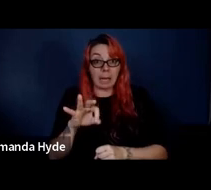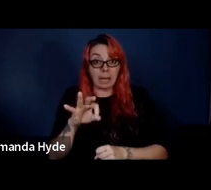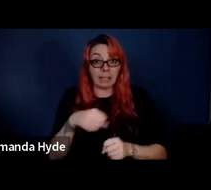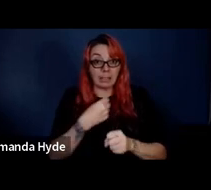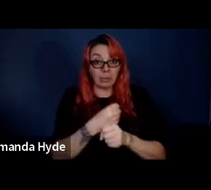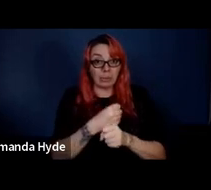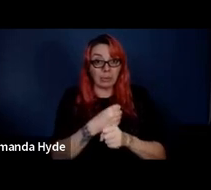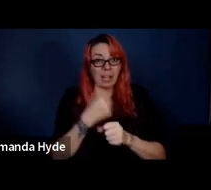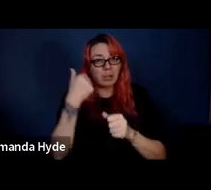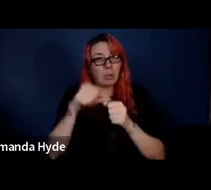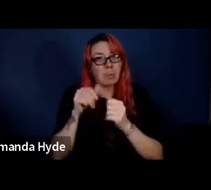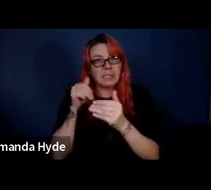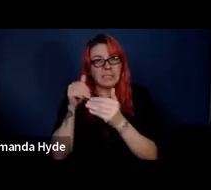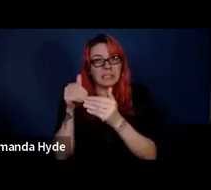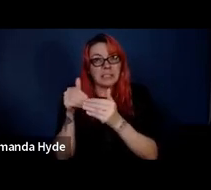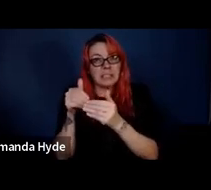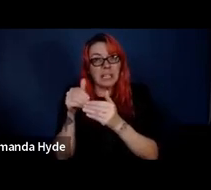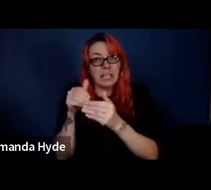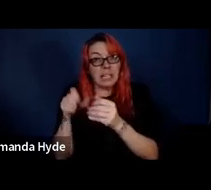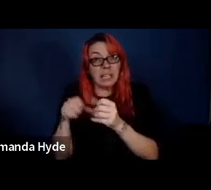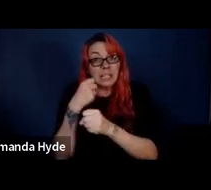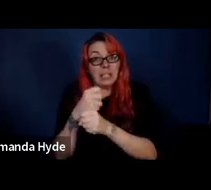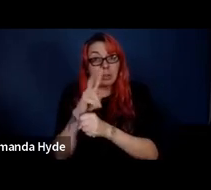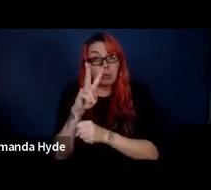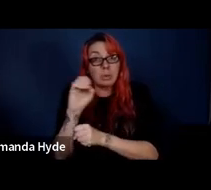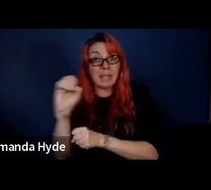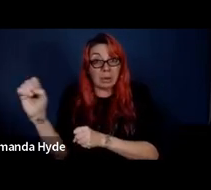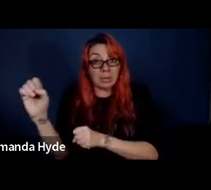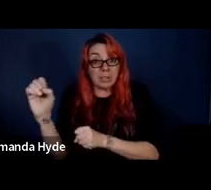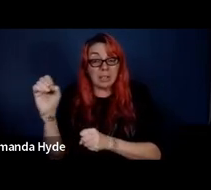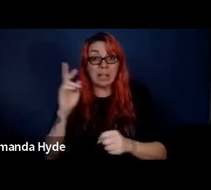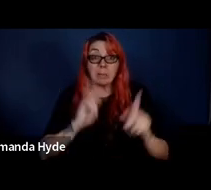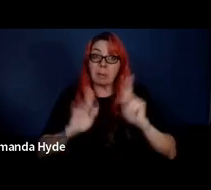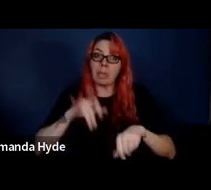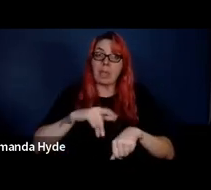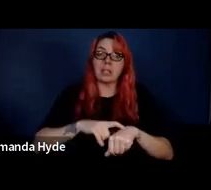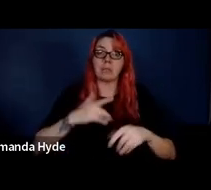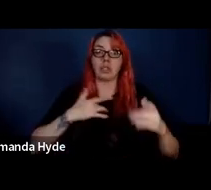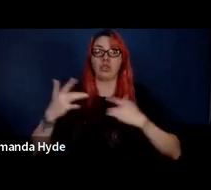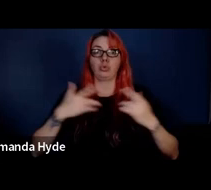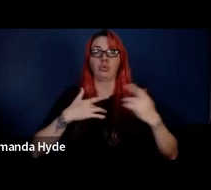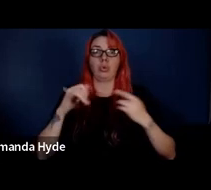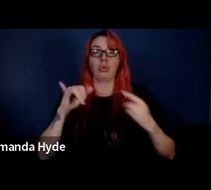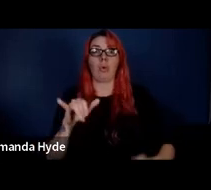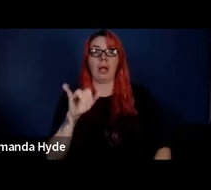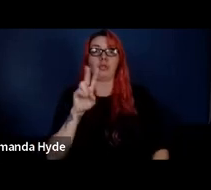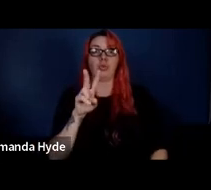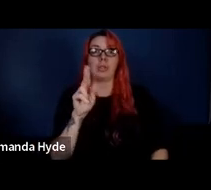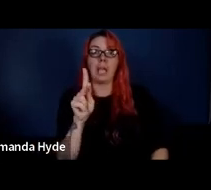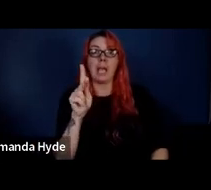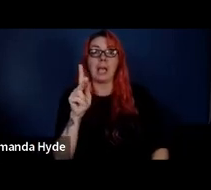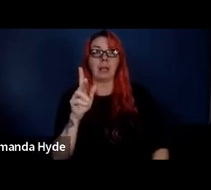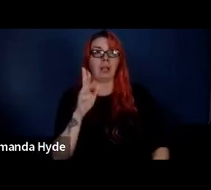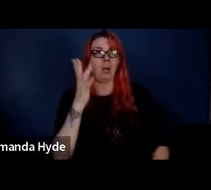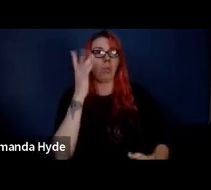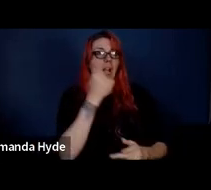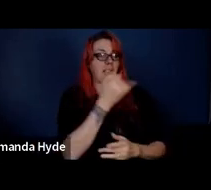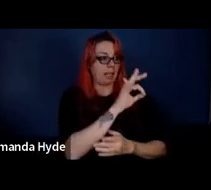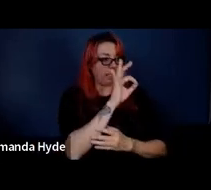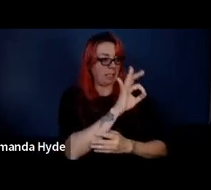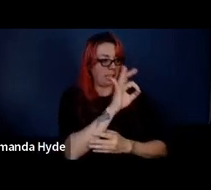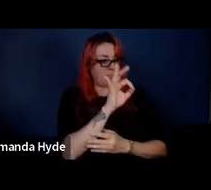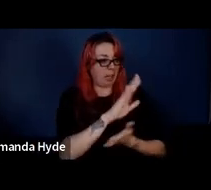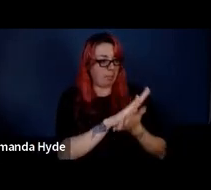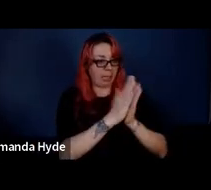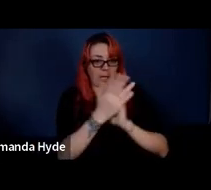we were worried about Y2K and what was going to happen. Was the world going to explode, fall apart? But it was also a significant celebration. And I remember I was with